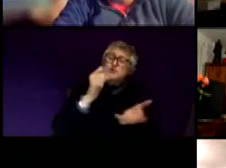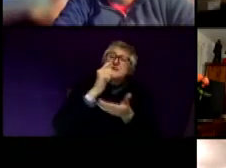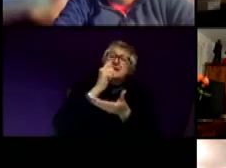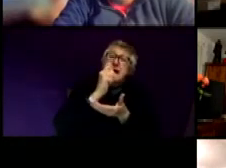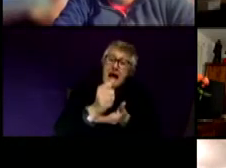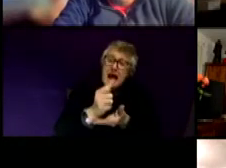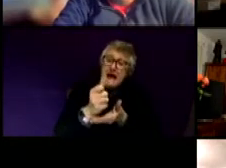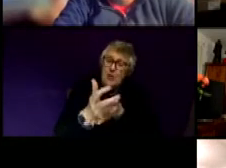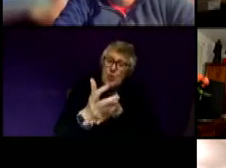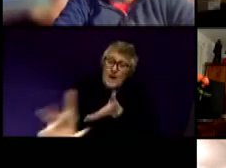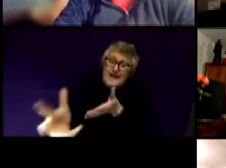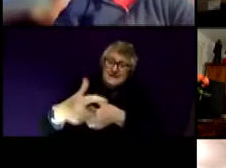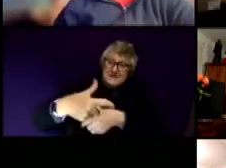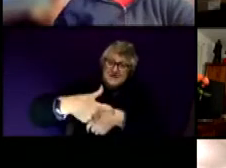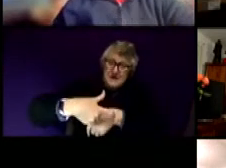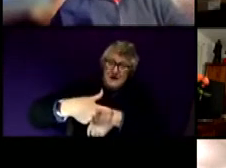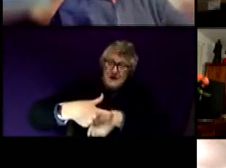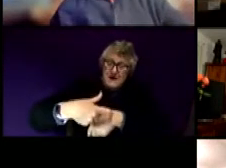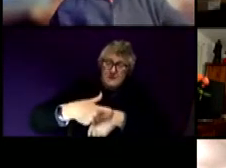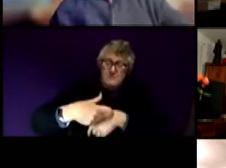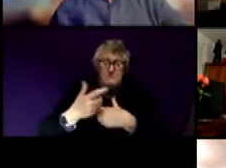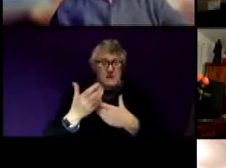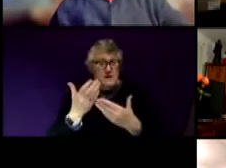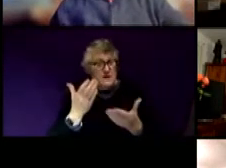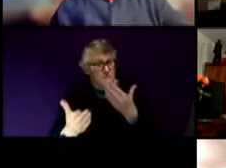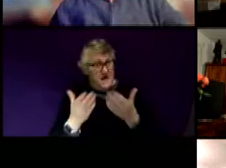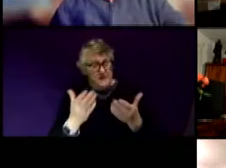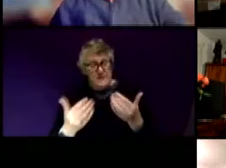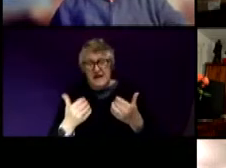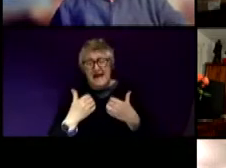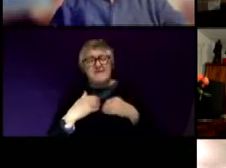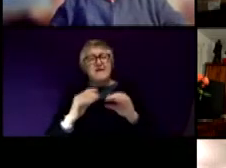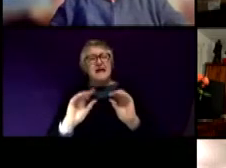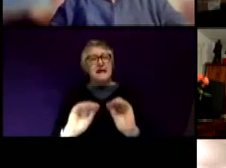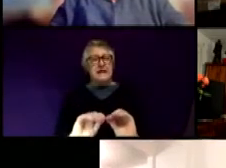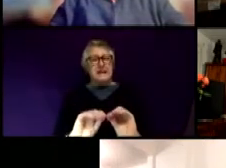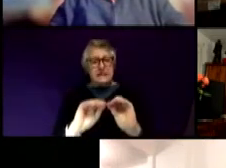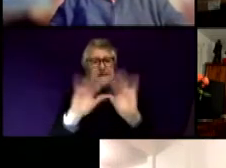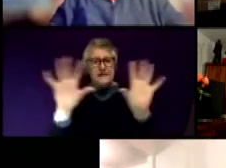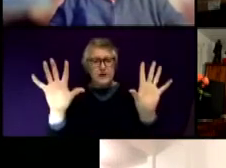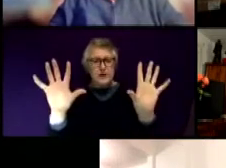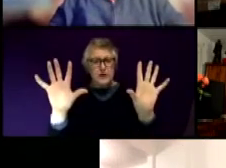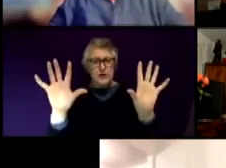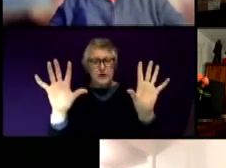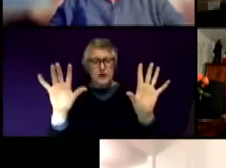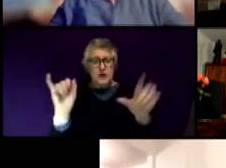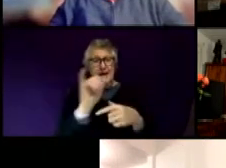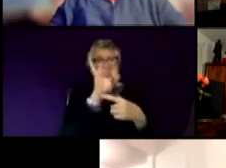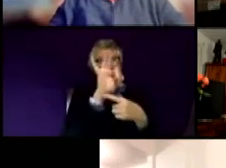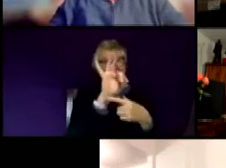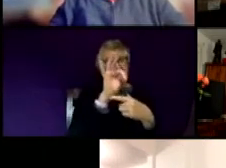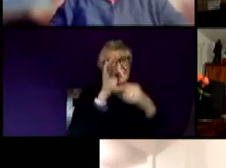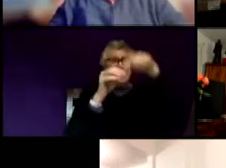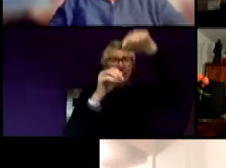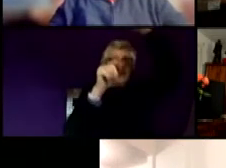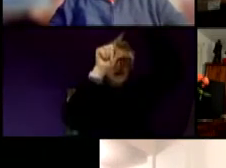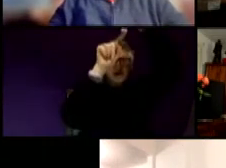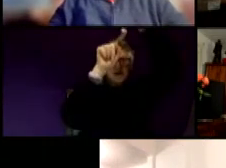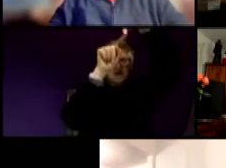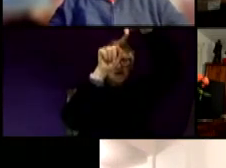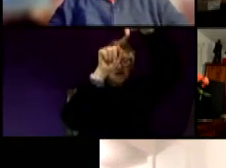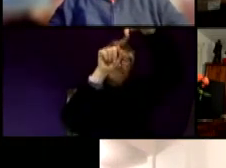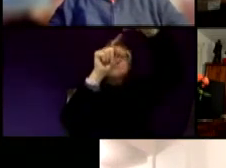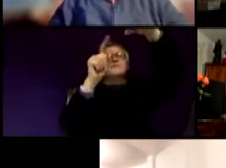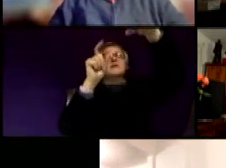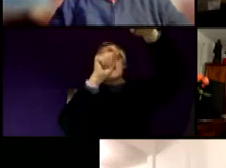process, like if this, then that, you know, does that make sense? Like we need to know, what is the body-worn camera